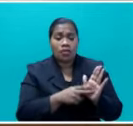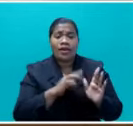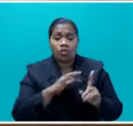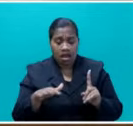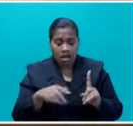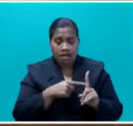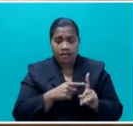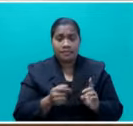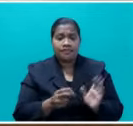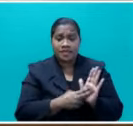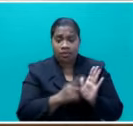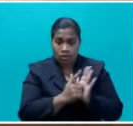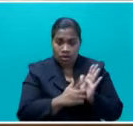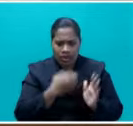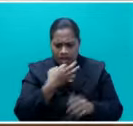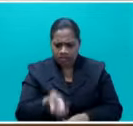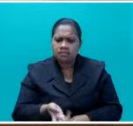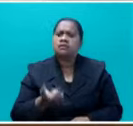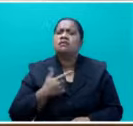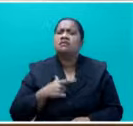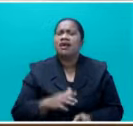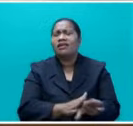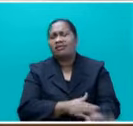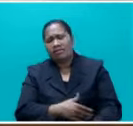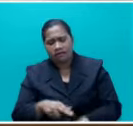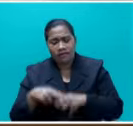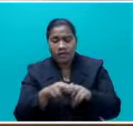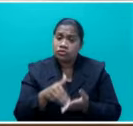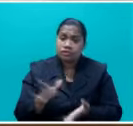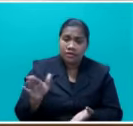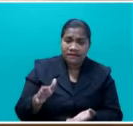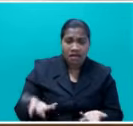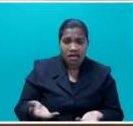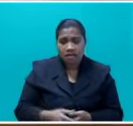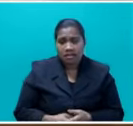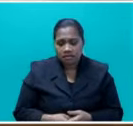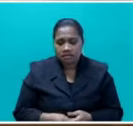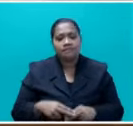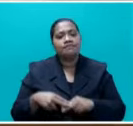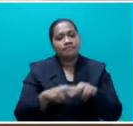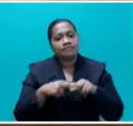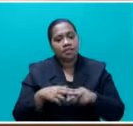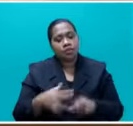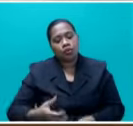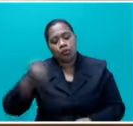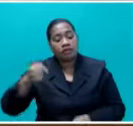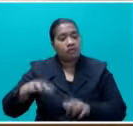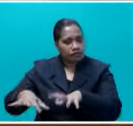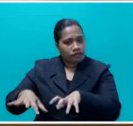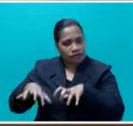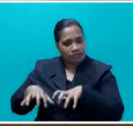Nawekula has asked why has it taken long for Fiji to ratify. Fiji was suspended from the forum, a decision